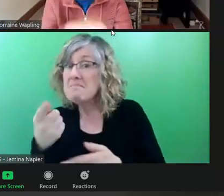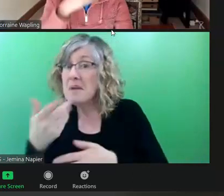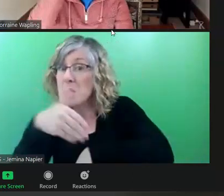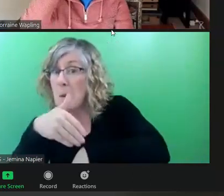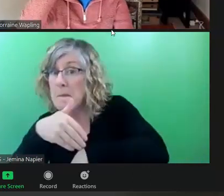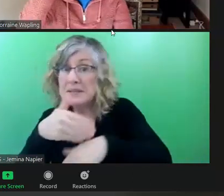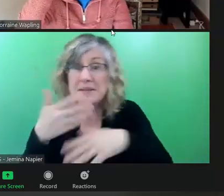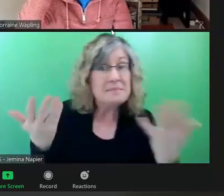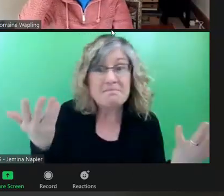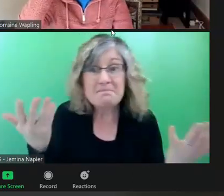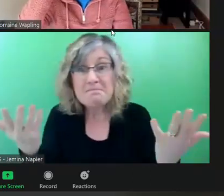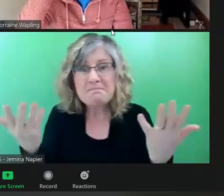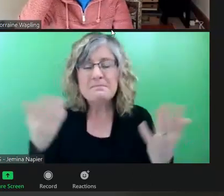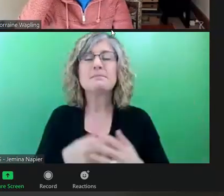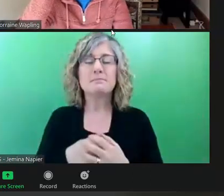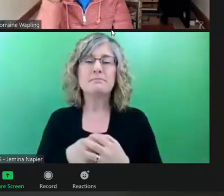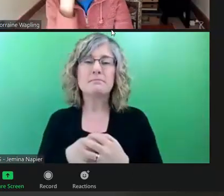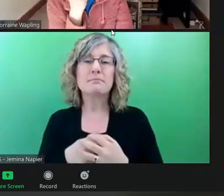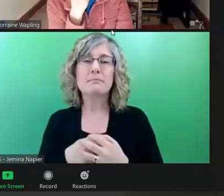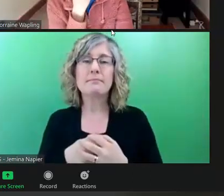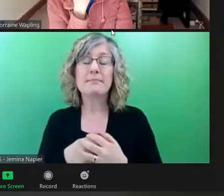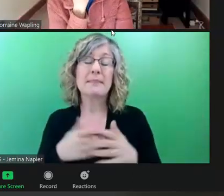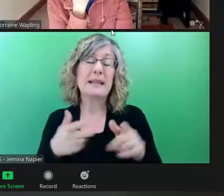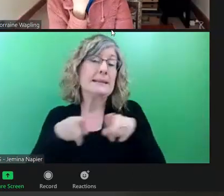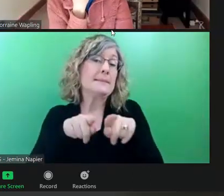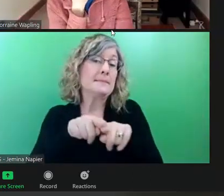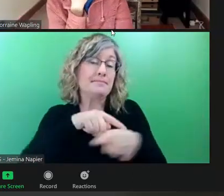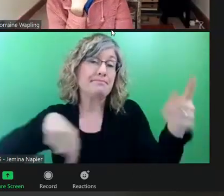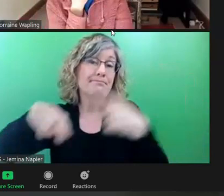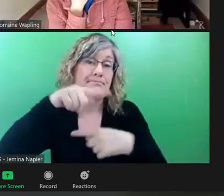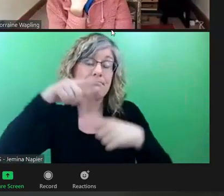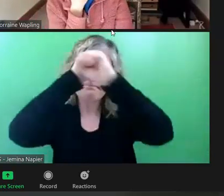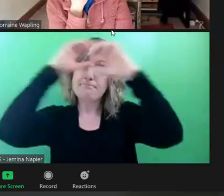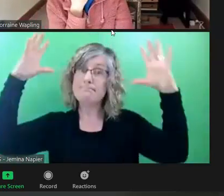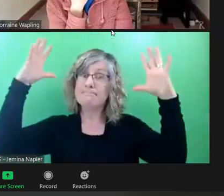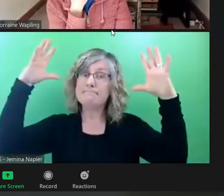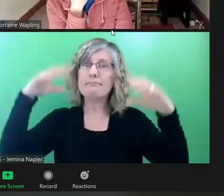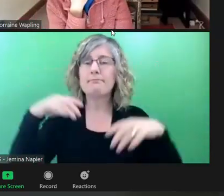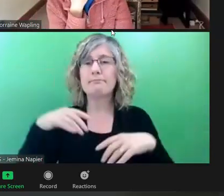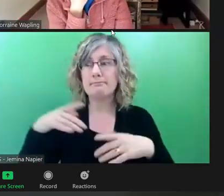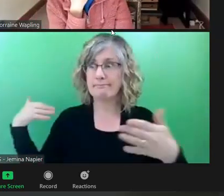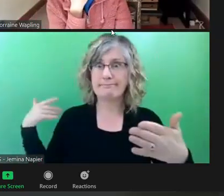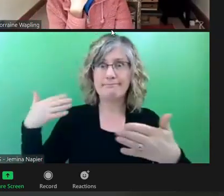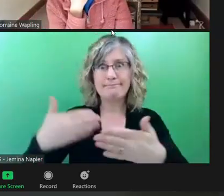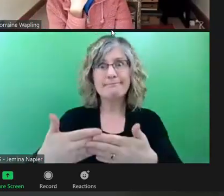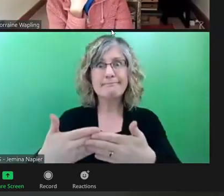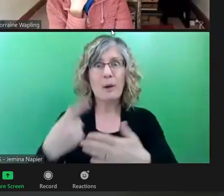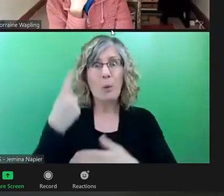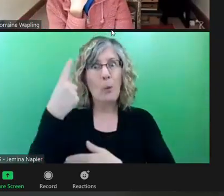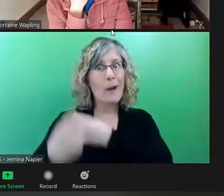here, particularly in light of you know, experiences during the pandemic over the last